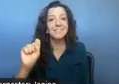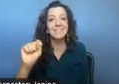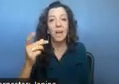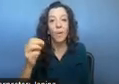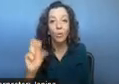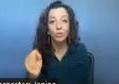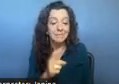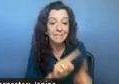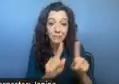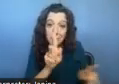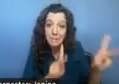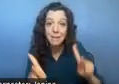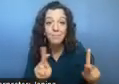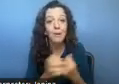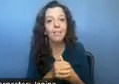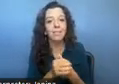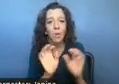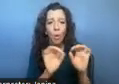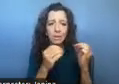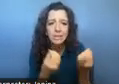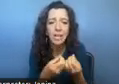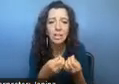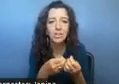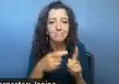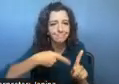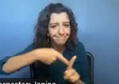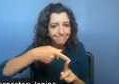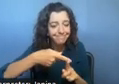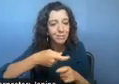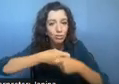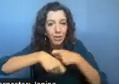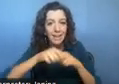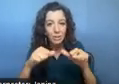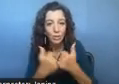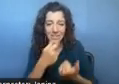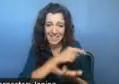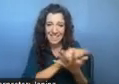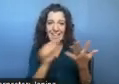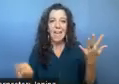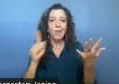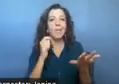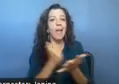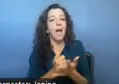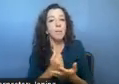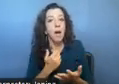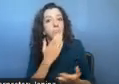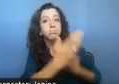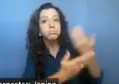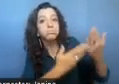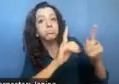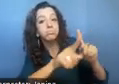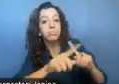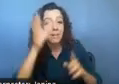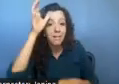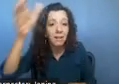trade associations who put forward so many of these excellent ideas and concepts and proposals that were